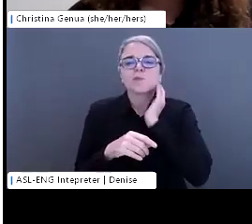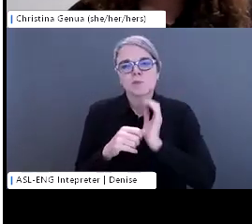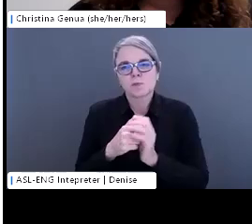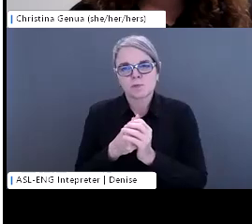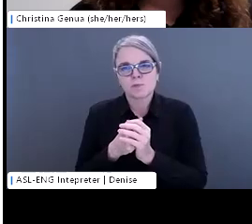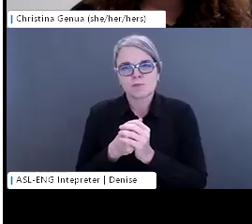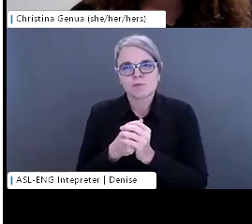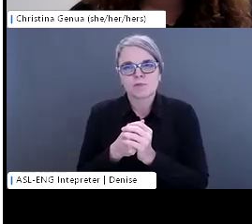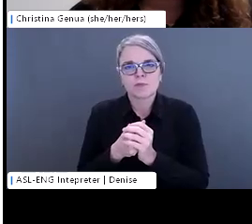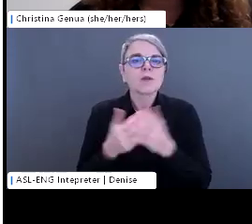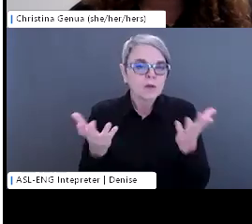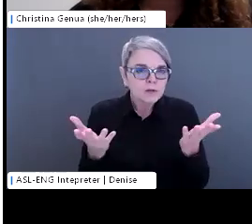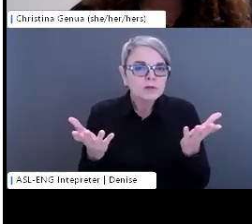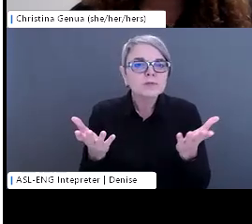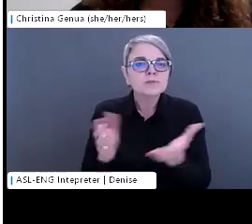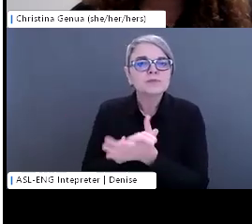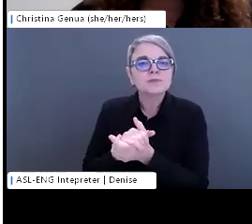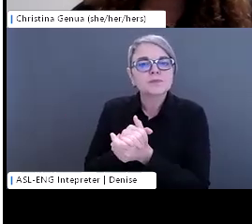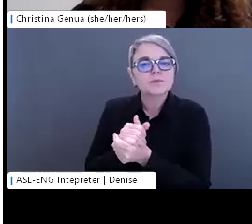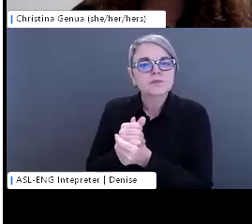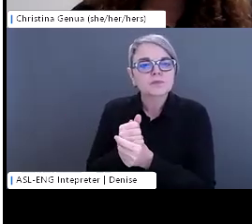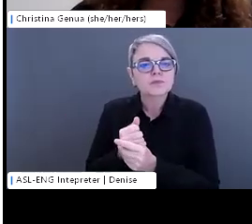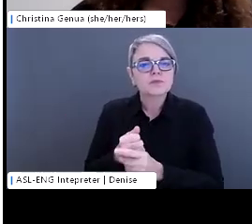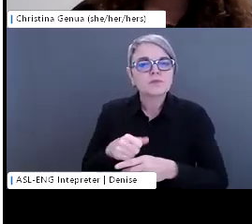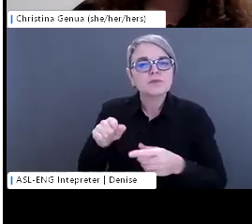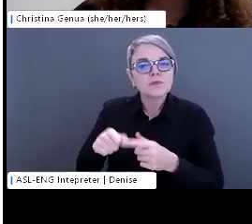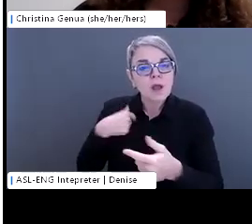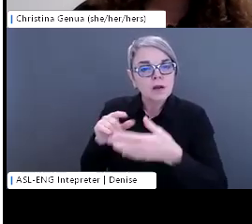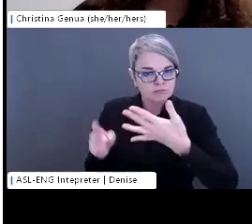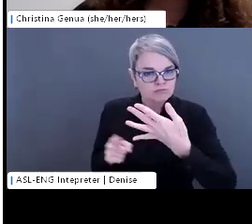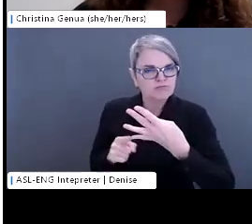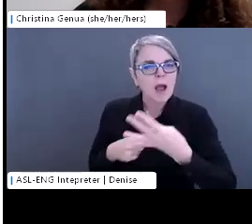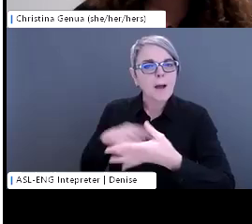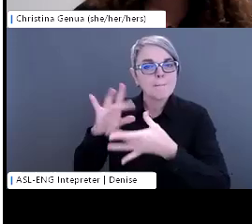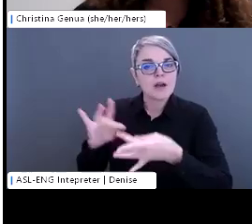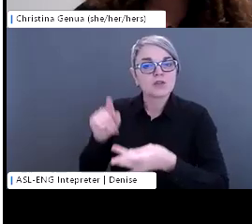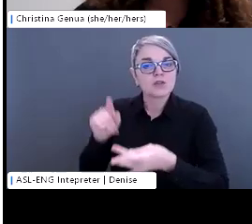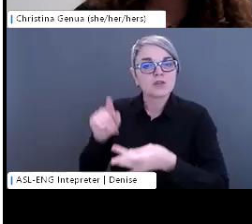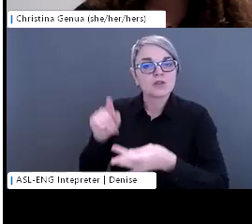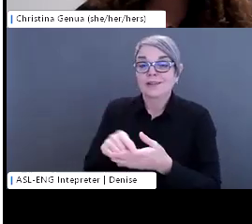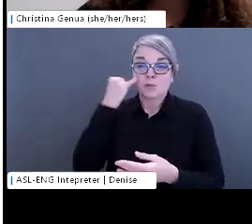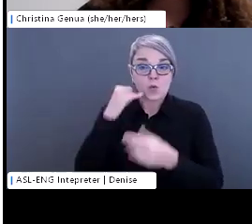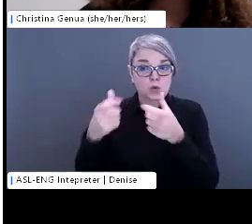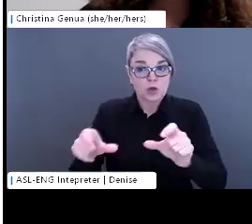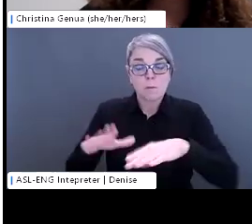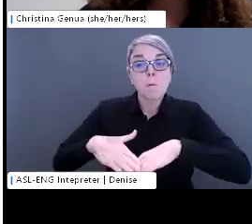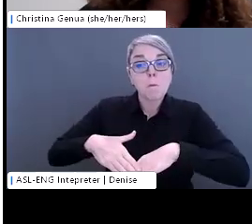um, if the Government of Canada check is more than $1,500, the bank can decide not to cash it.